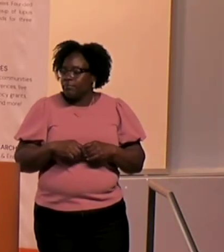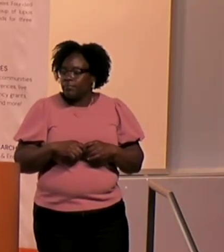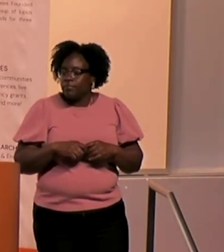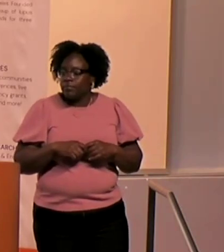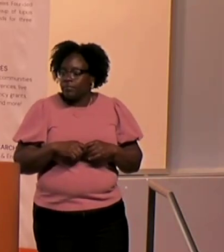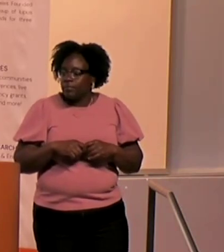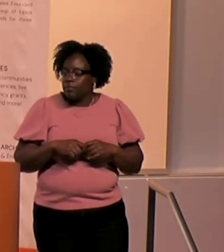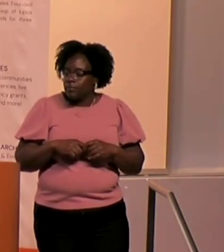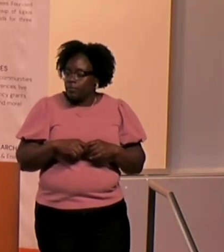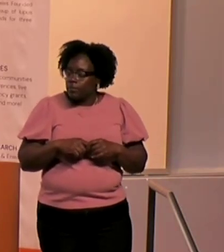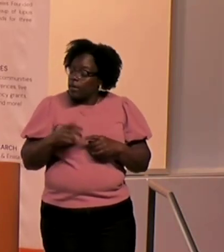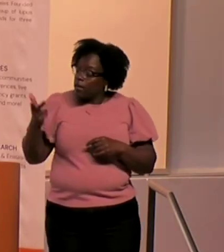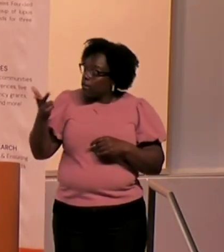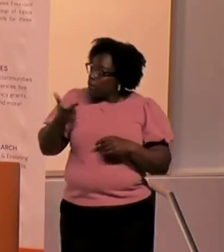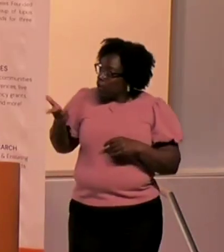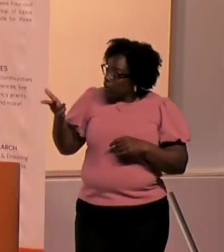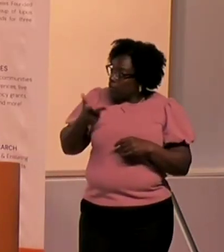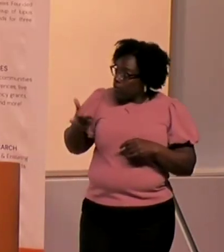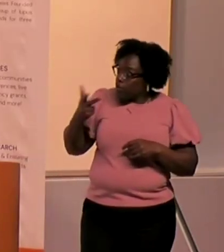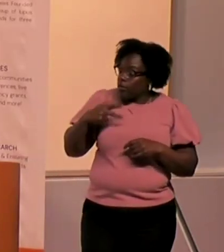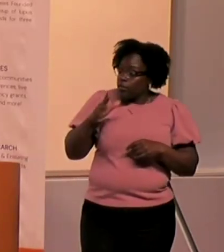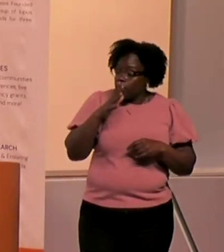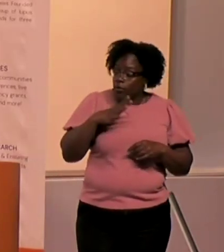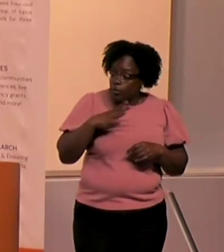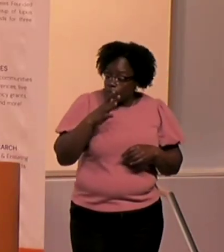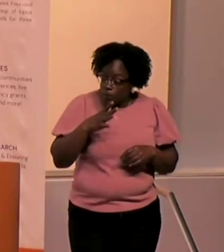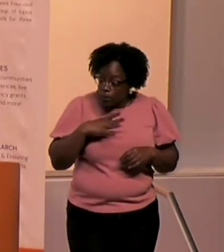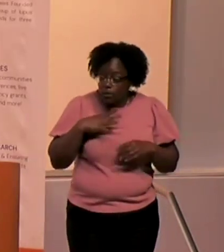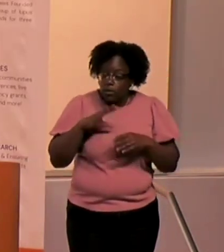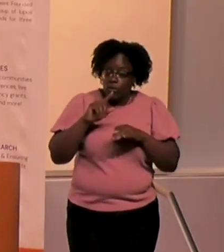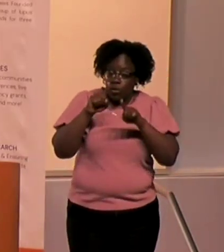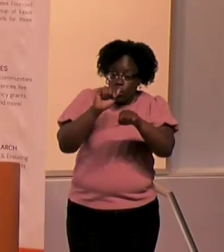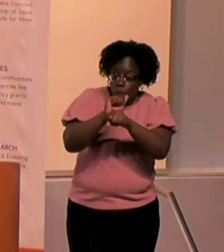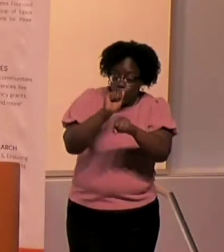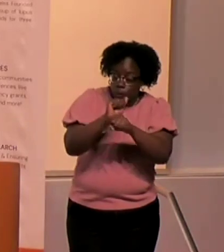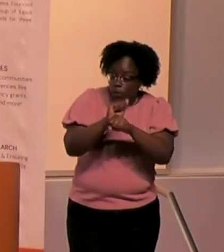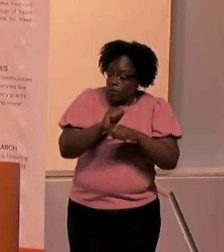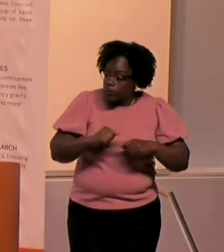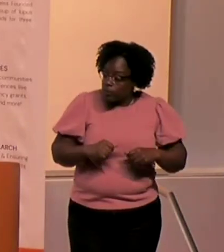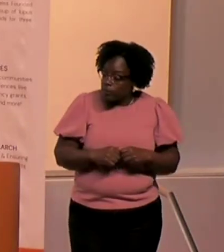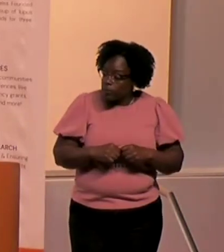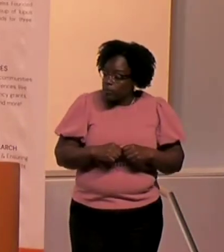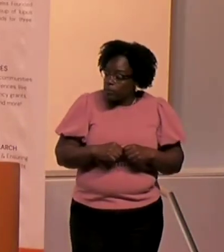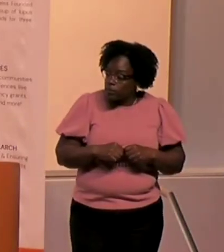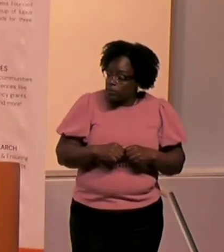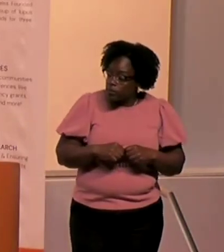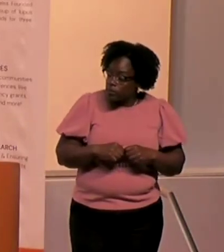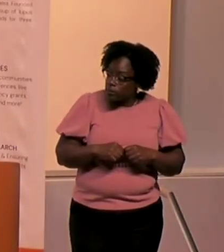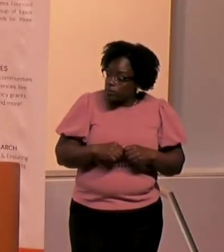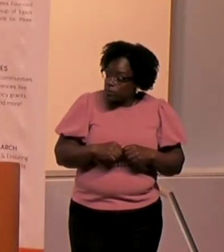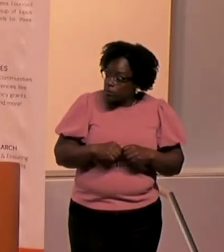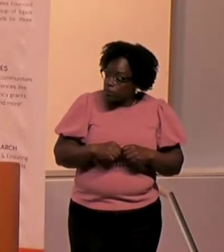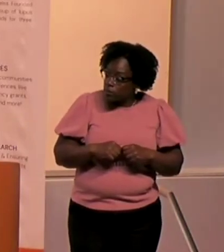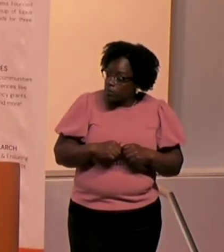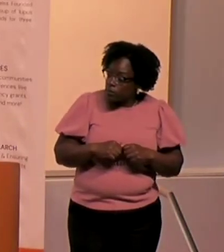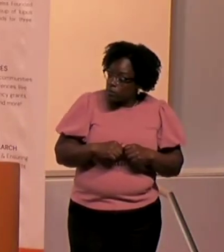And I would ask the three of you, as women who are in the workforce, do you feel that your own situation makes